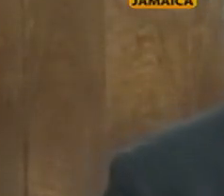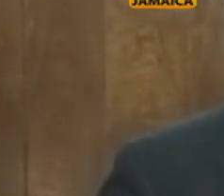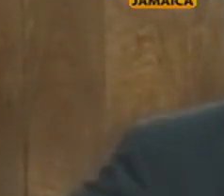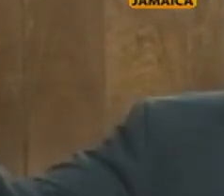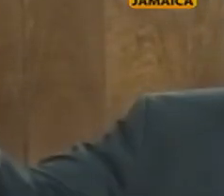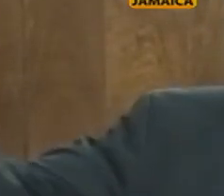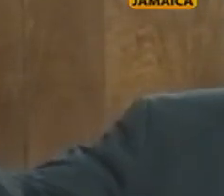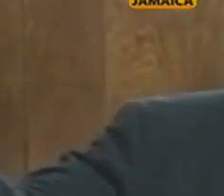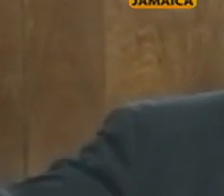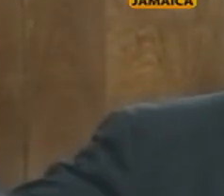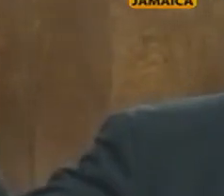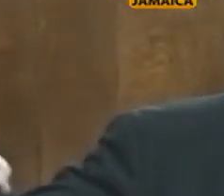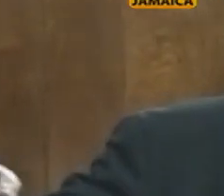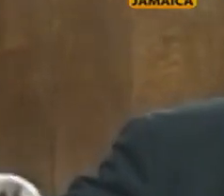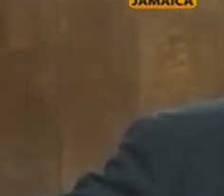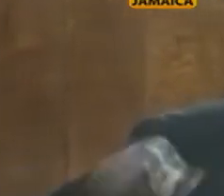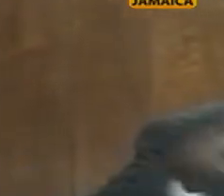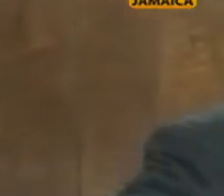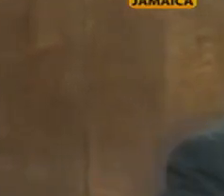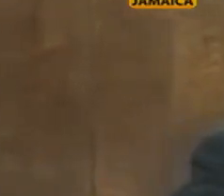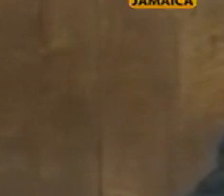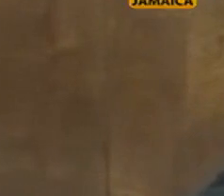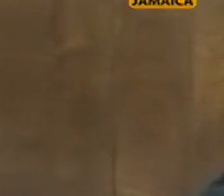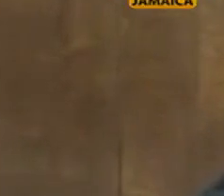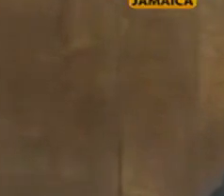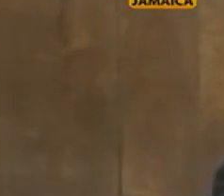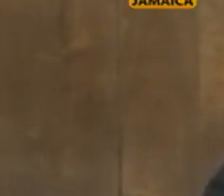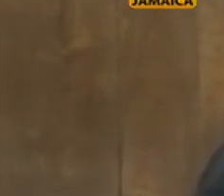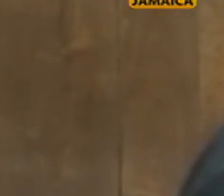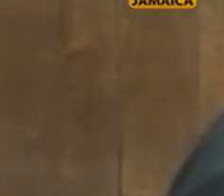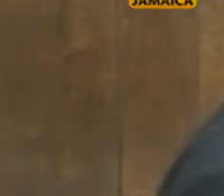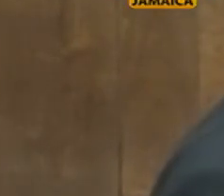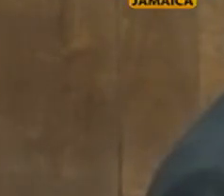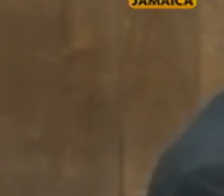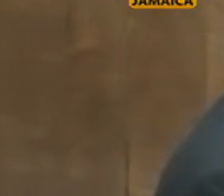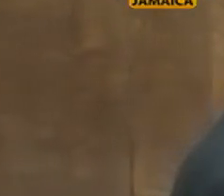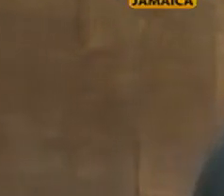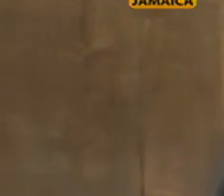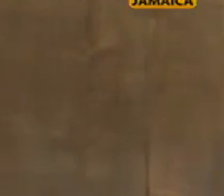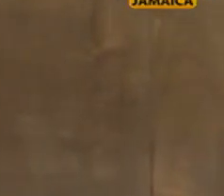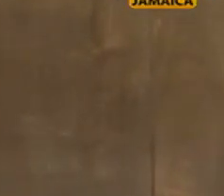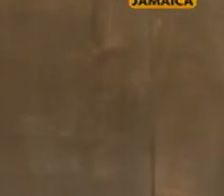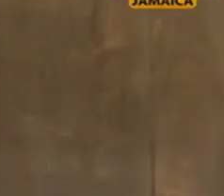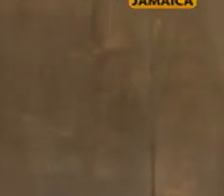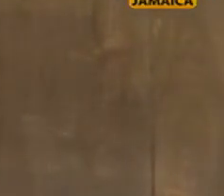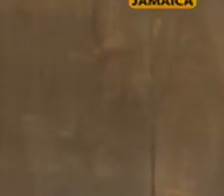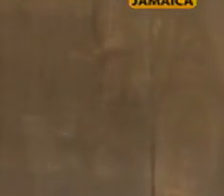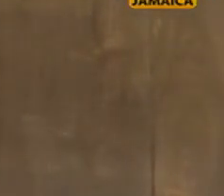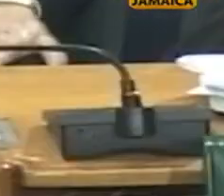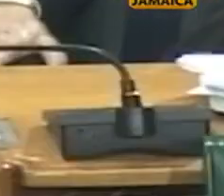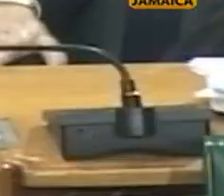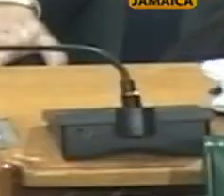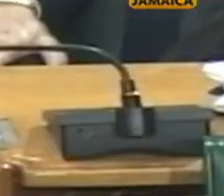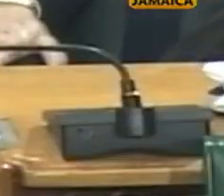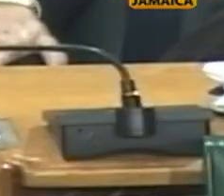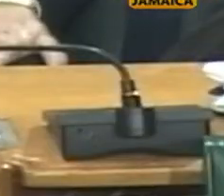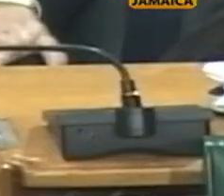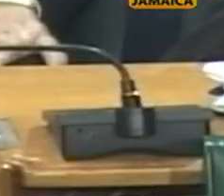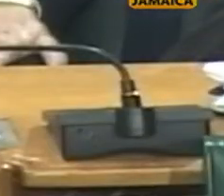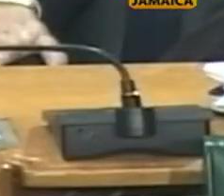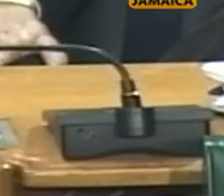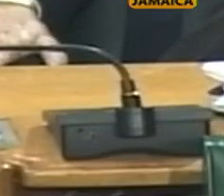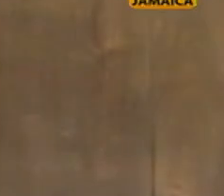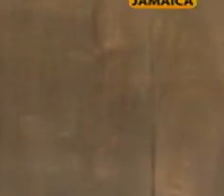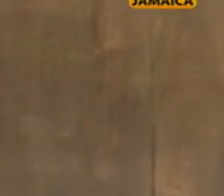whether you allowed it to go or not, the mere fact that motive is ascribed, and the member is asking for a withdrawal of that, you should rule on